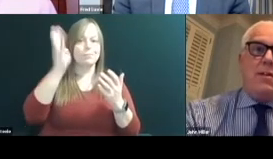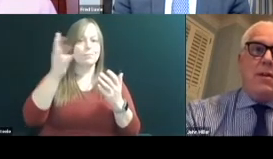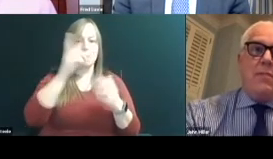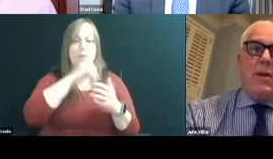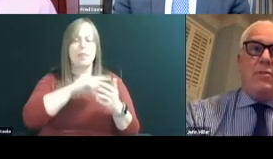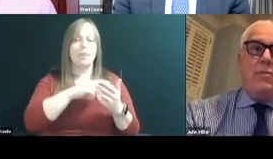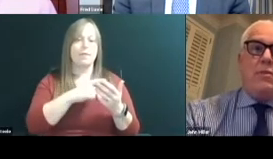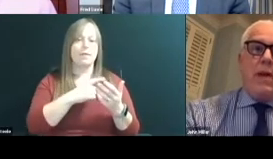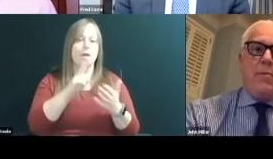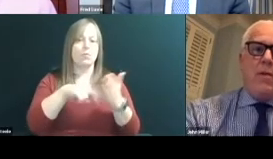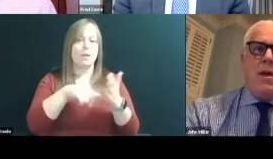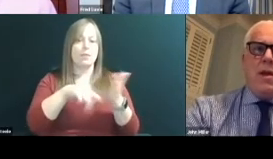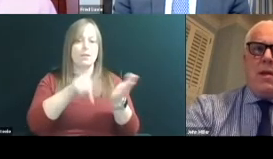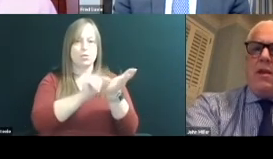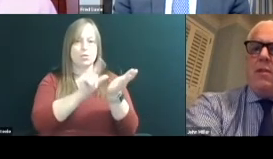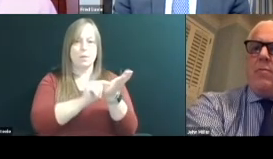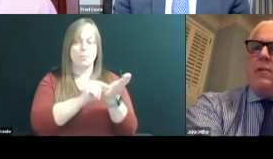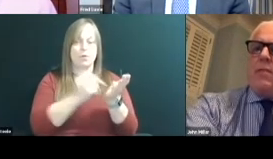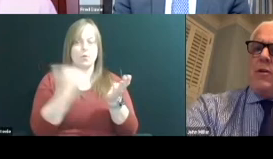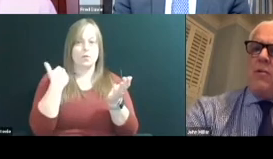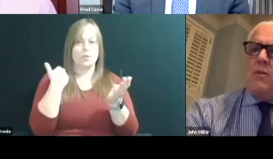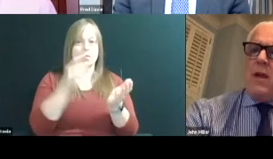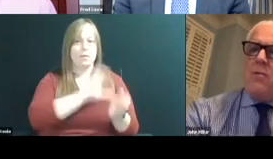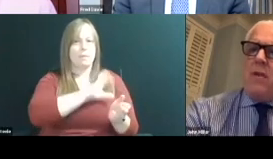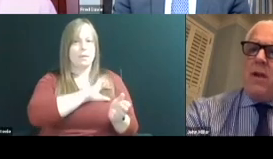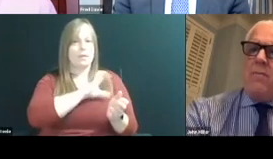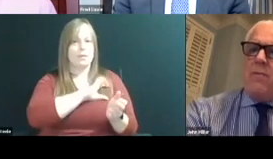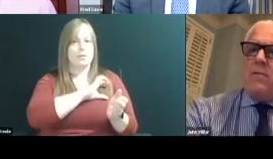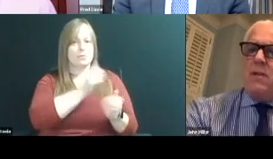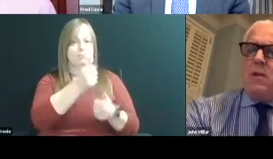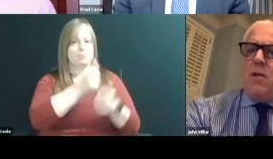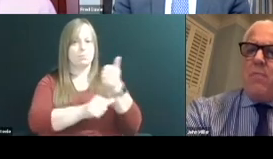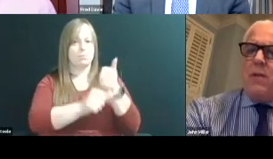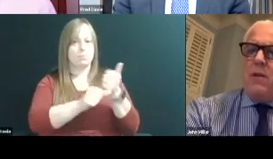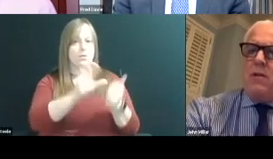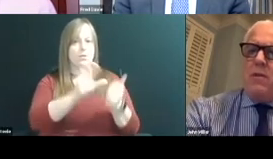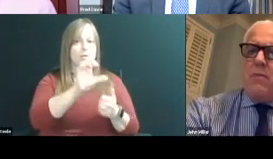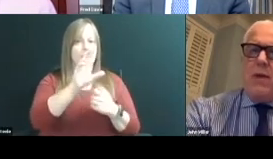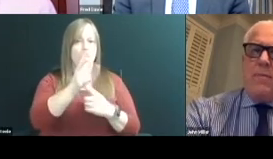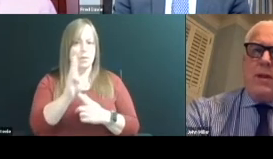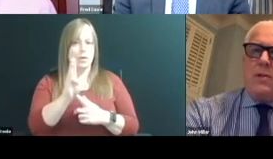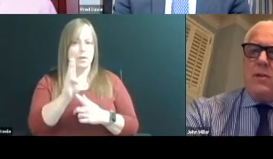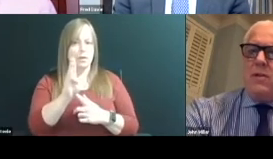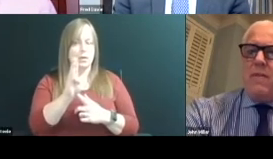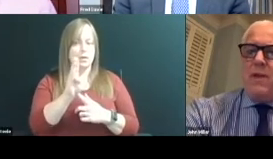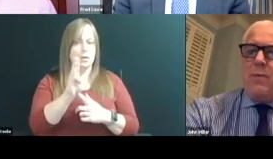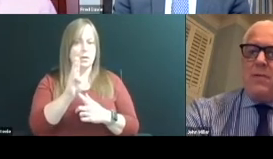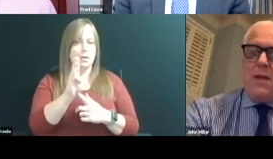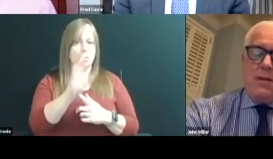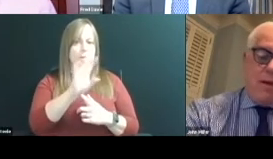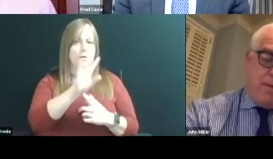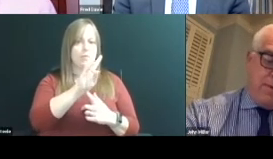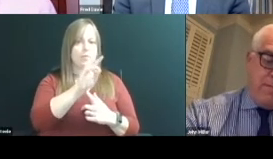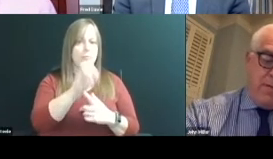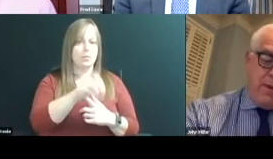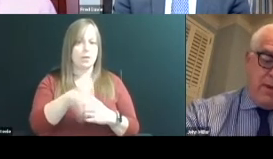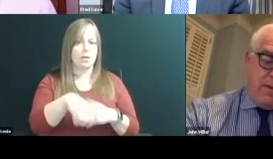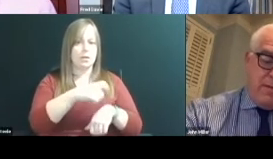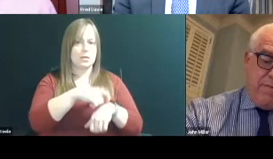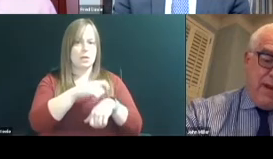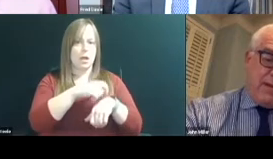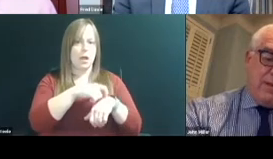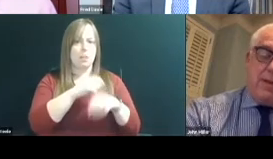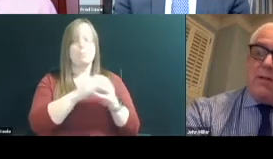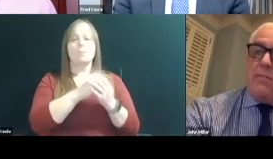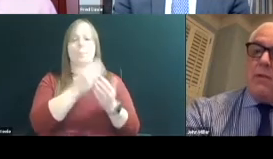this in a major newspaper, that the police commissioner downgraded from CCRB recommendation 70% of the time.